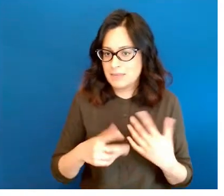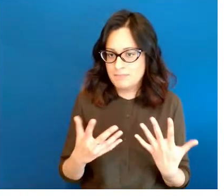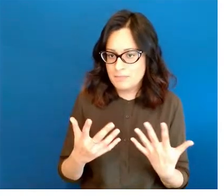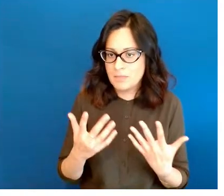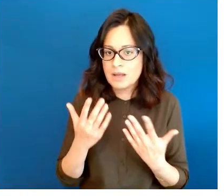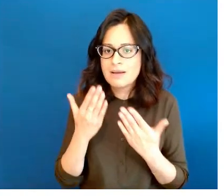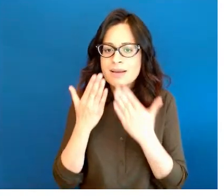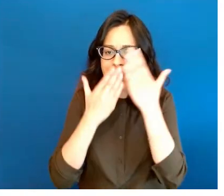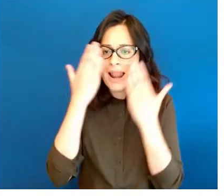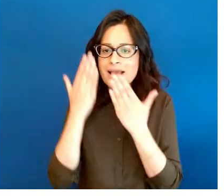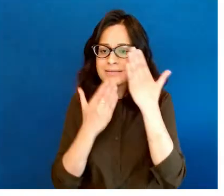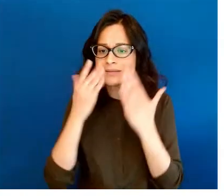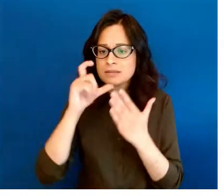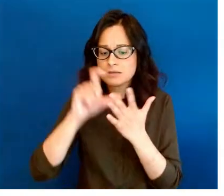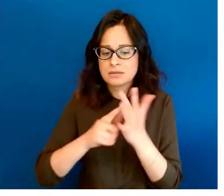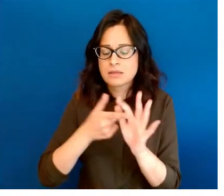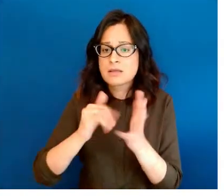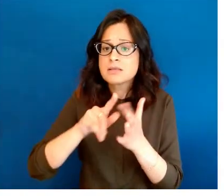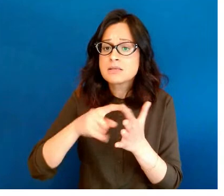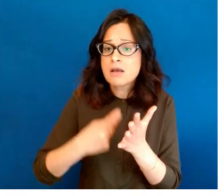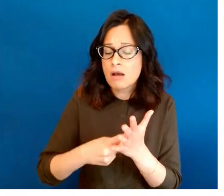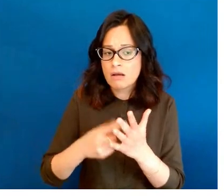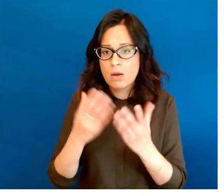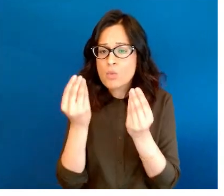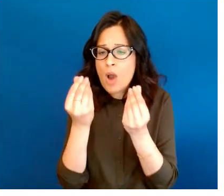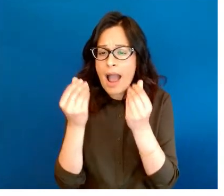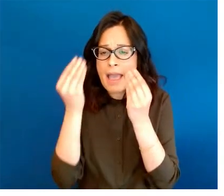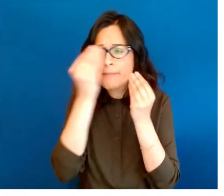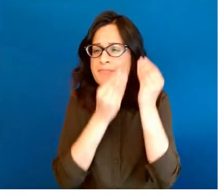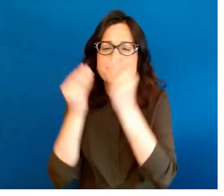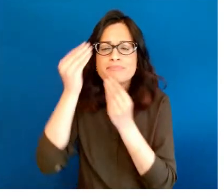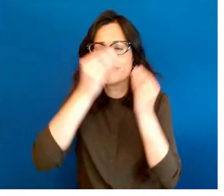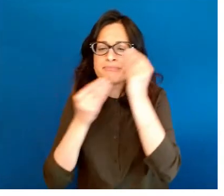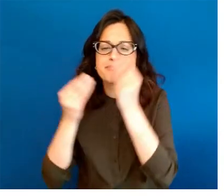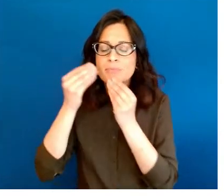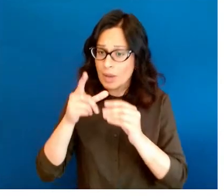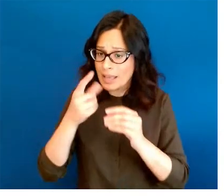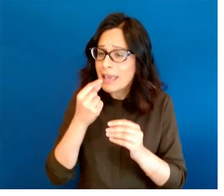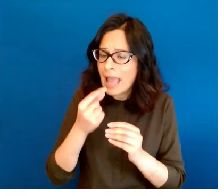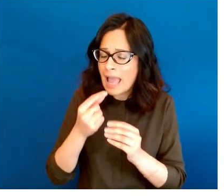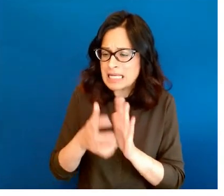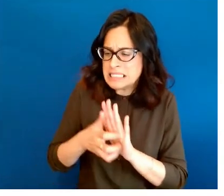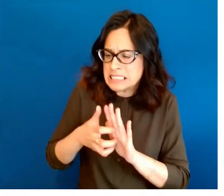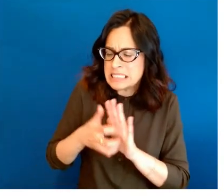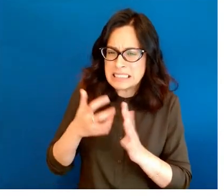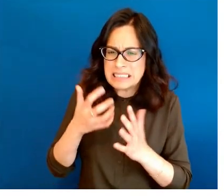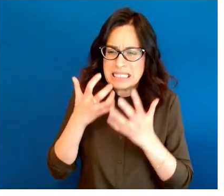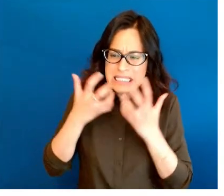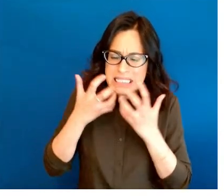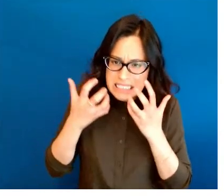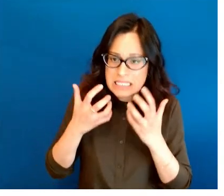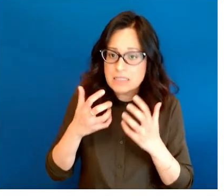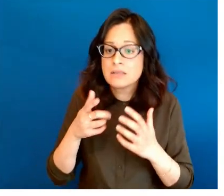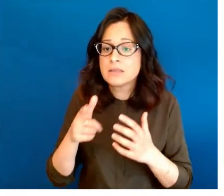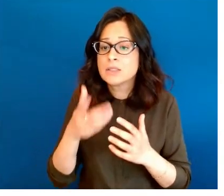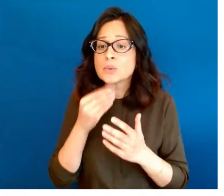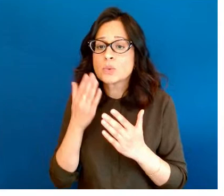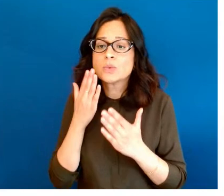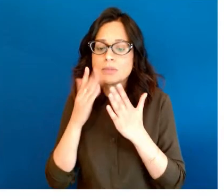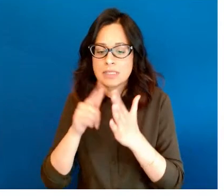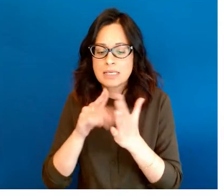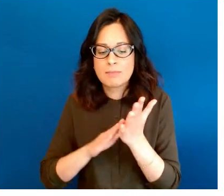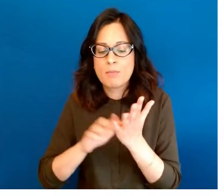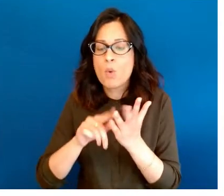also irritants, as well as having allergenic. And using an emollient as a soap substitute will help with